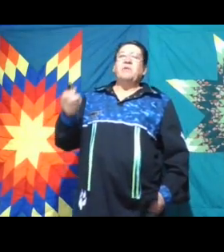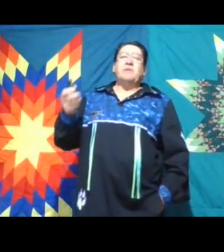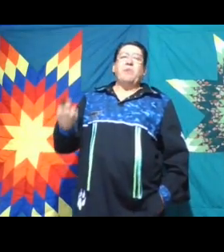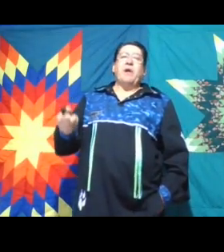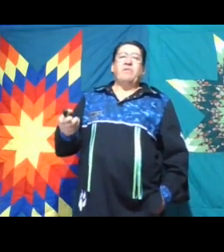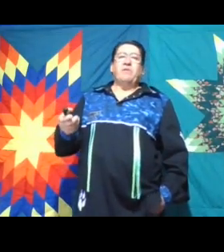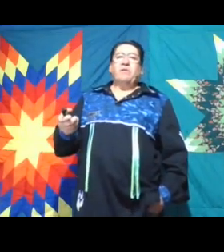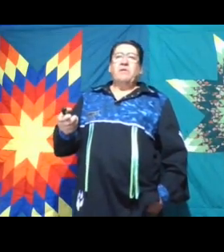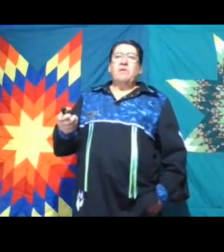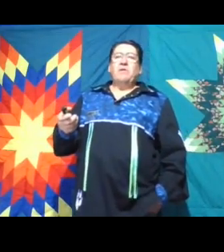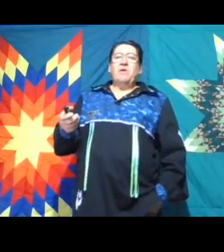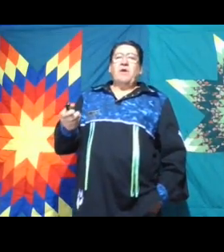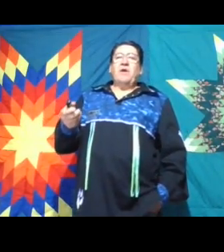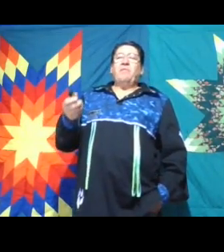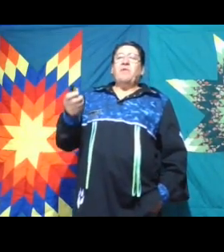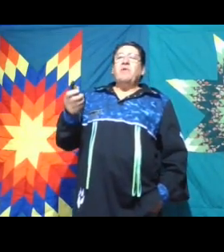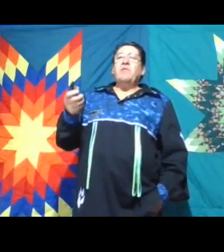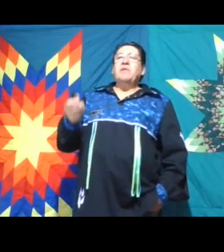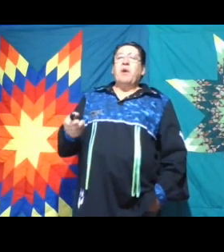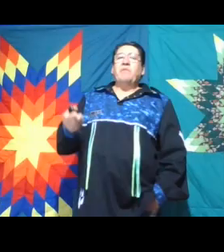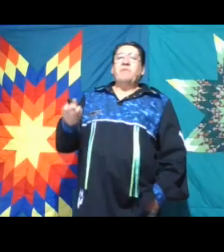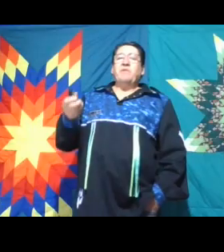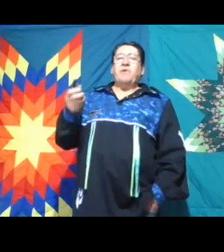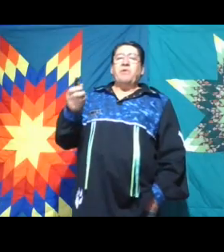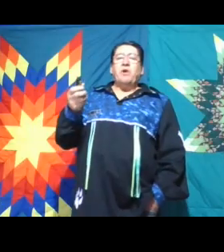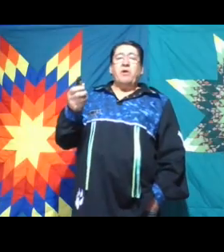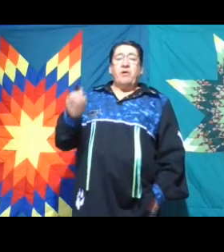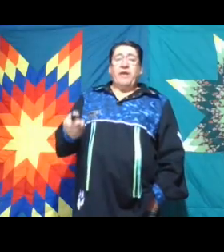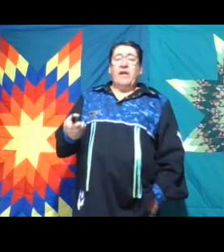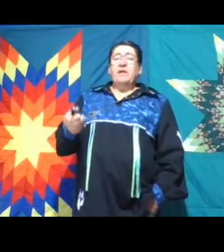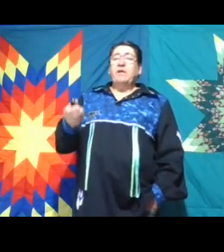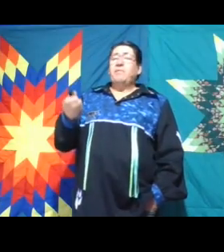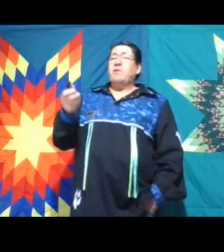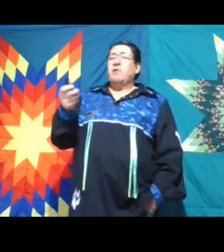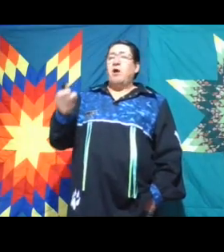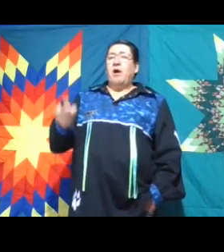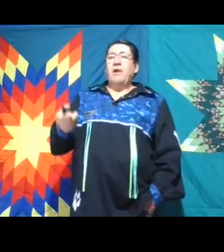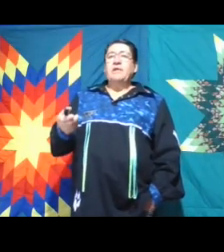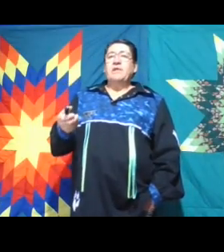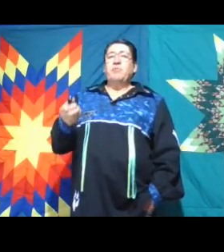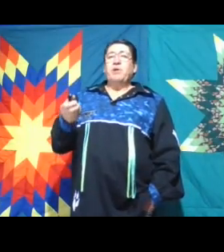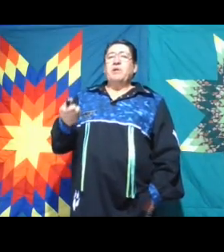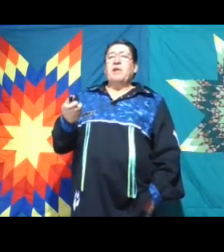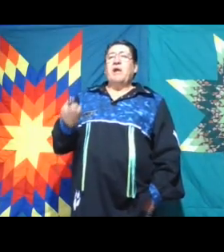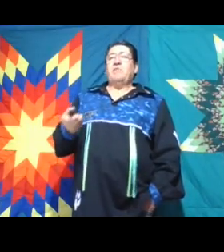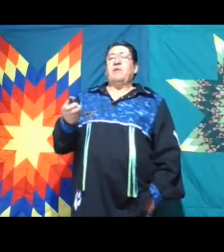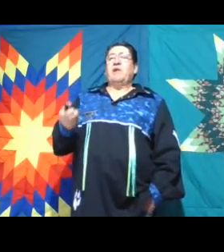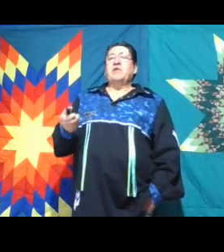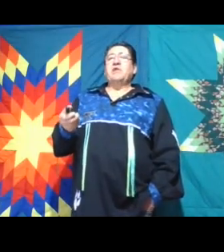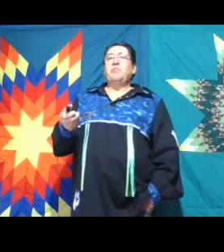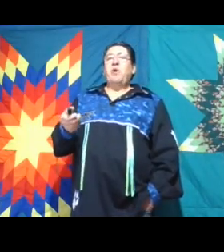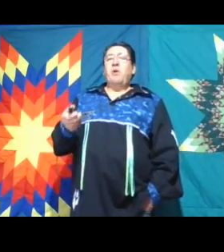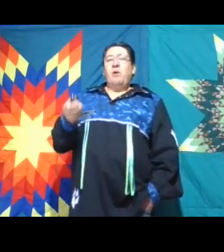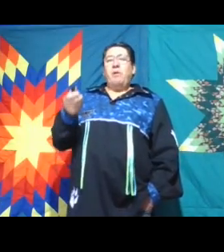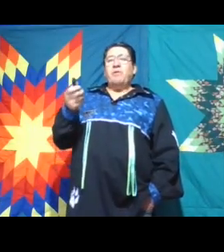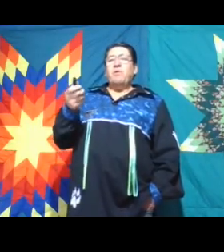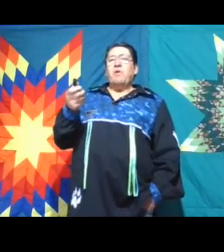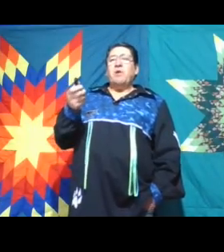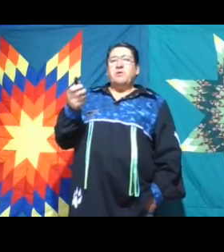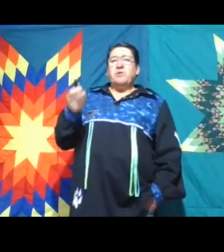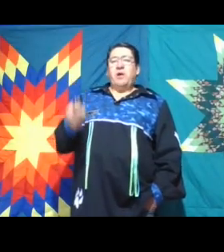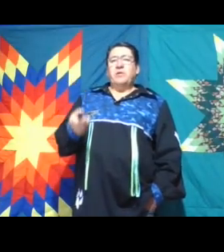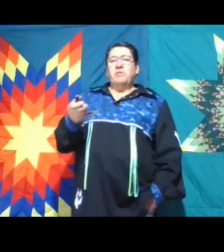being respectful. If you are respectful, if you are authentic, if you are honest in building that relationship, if